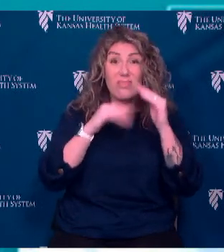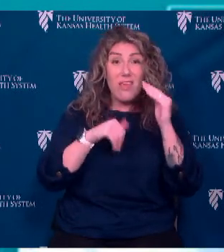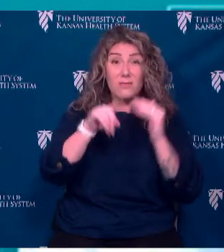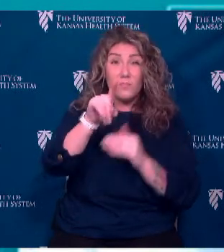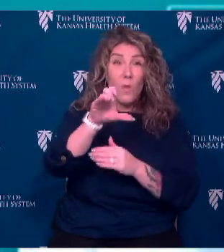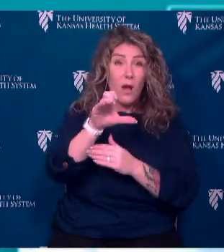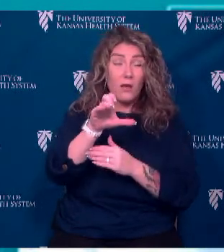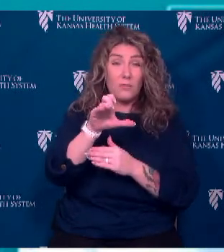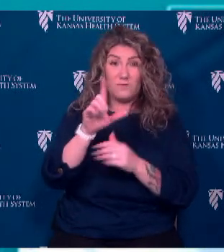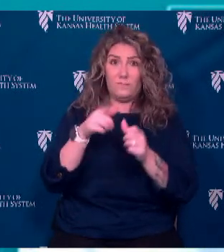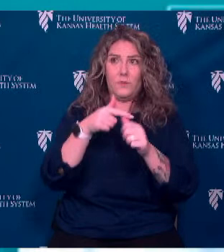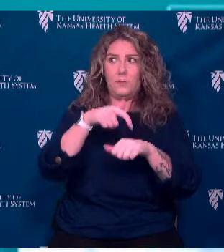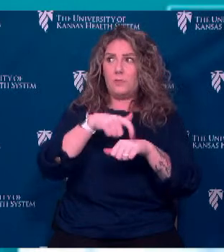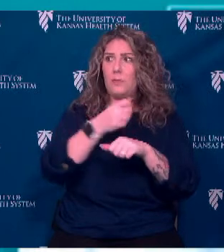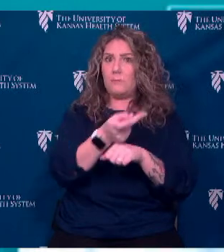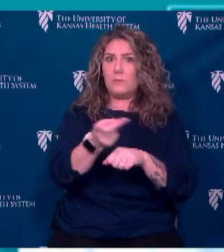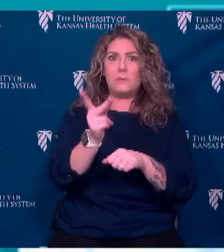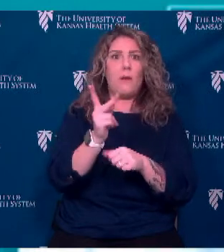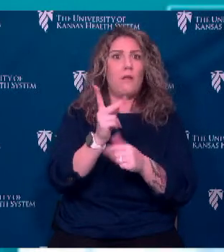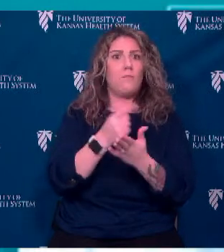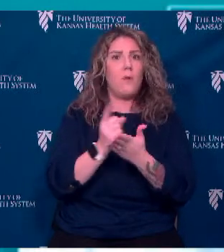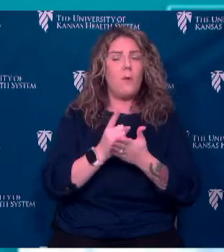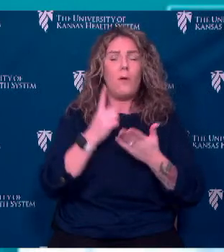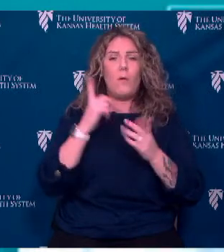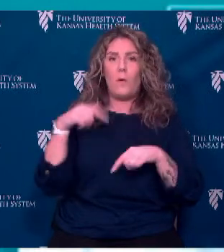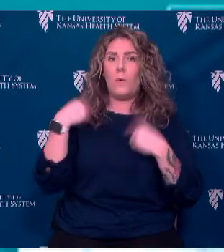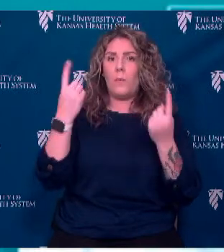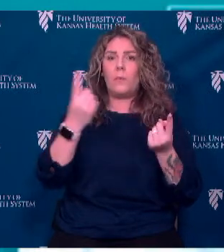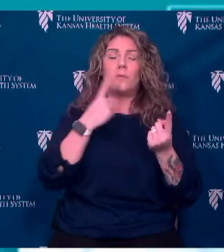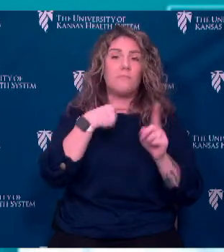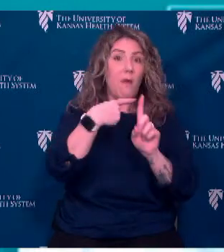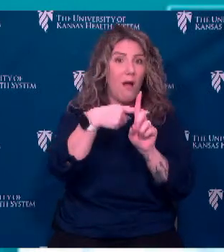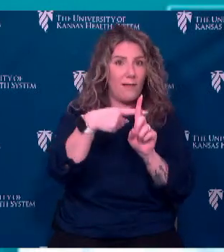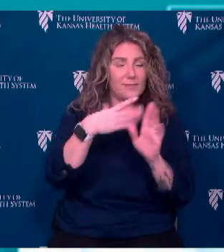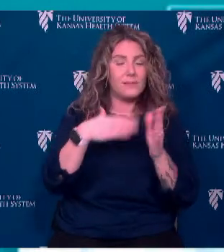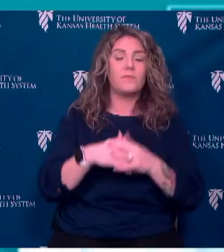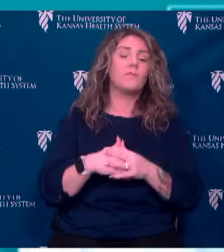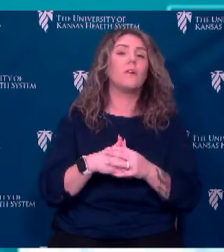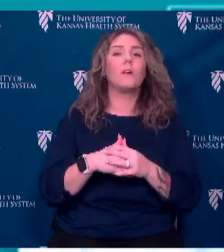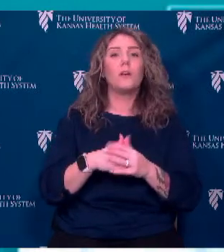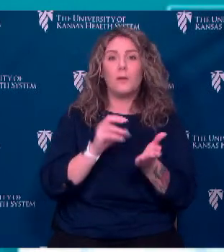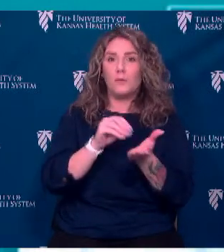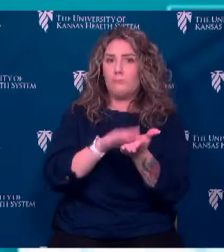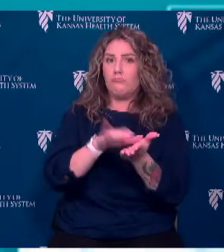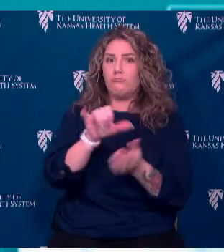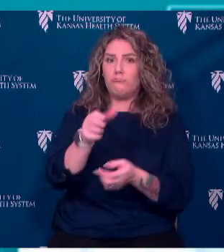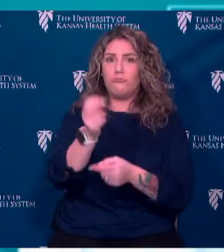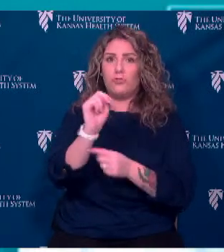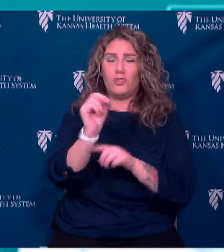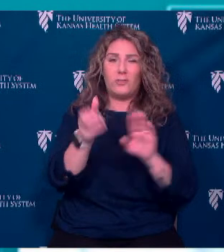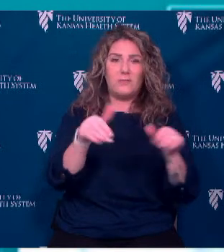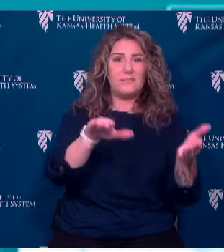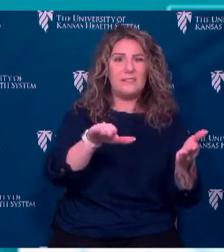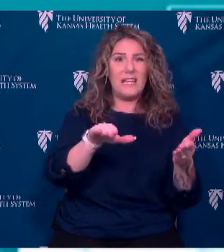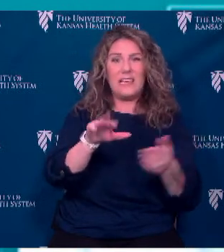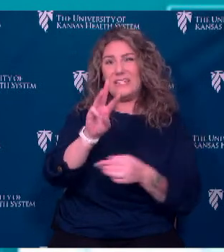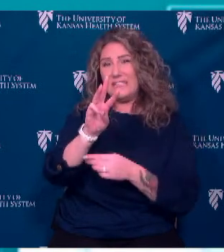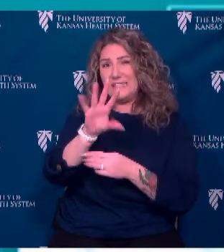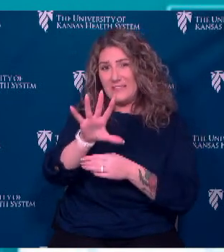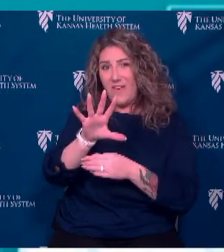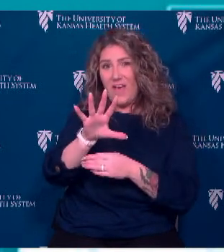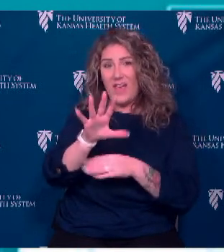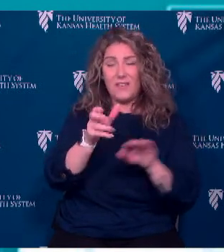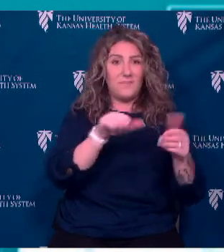So that's certainly a positive trend. We did set a record in January with deaths at 65, which